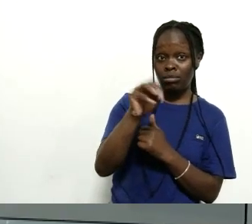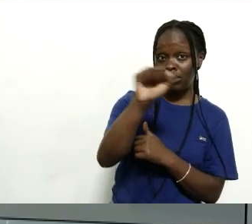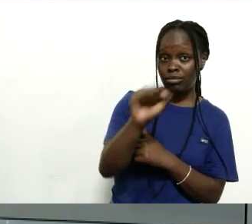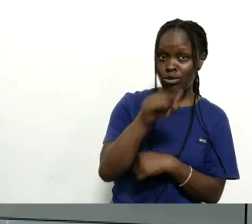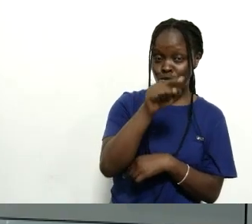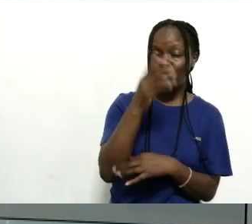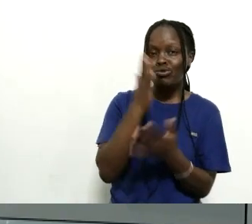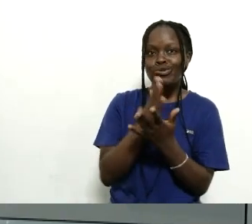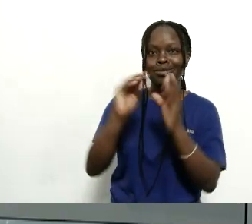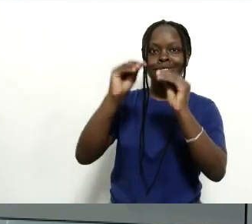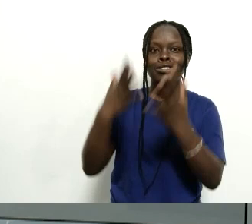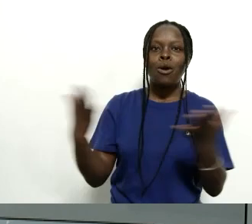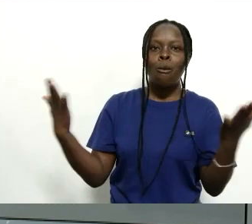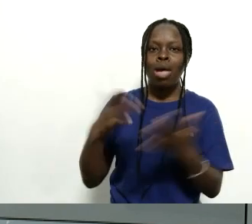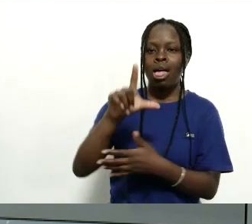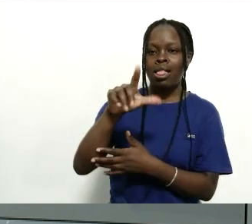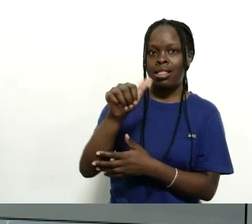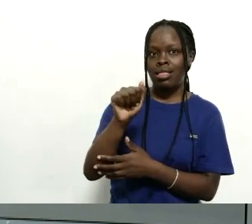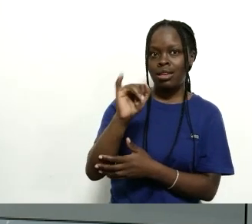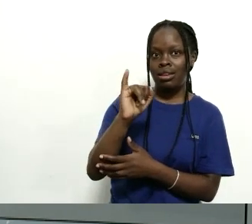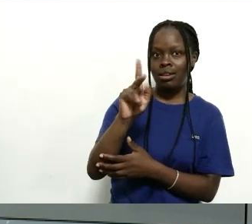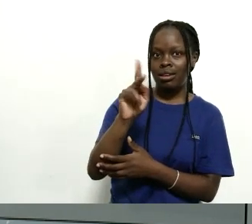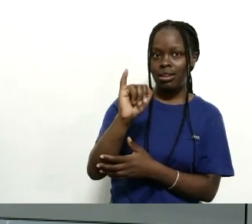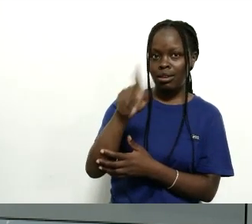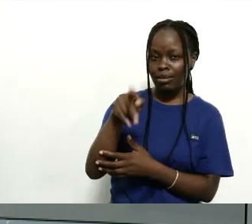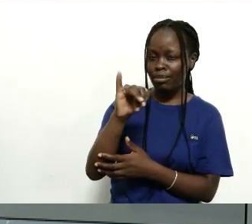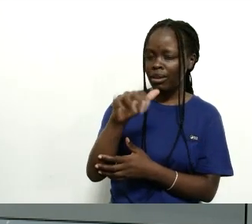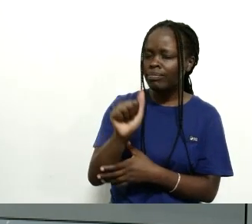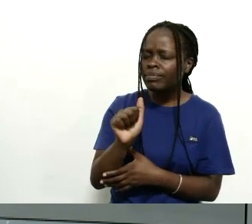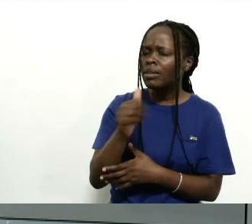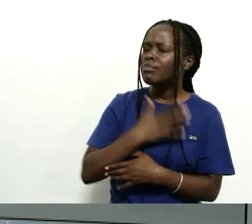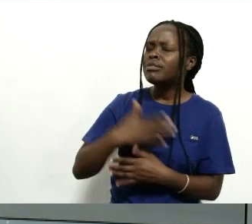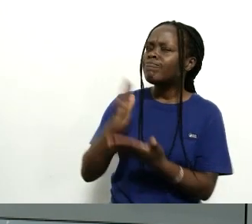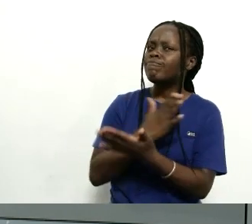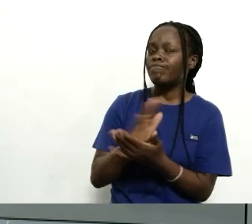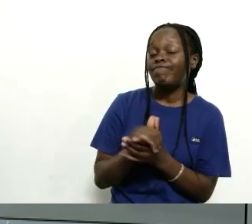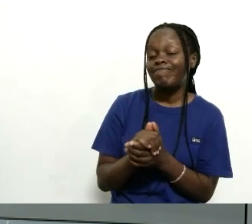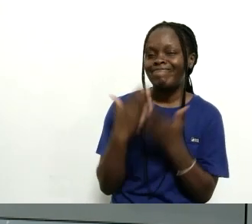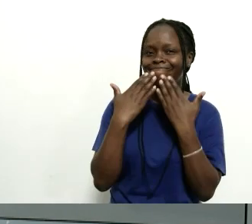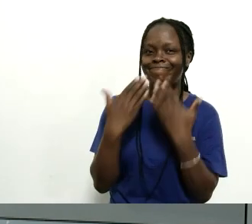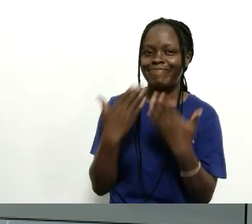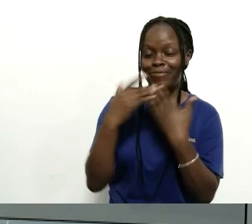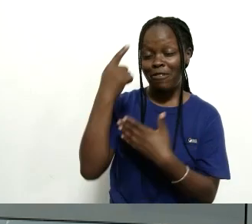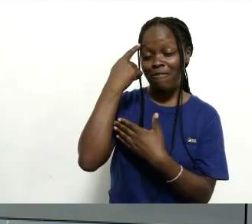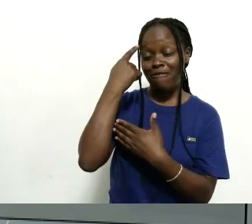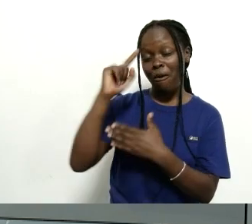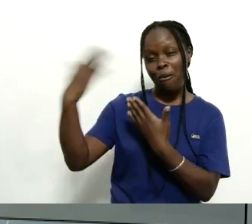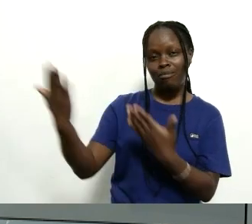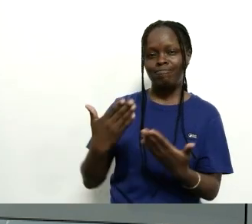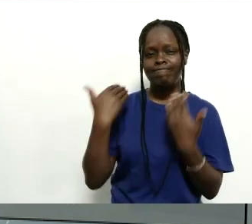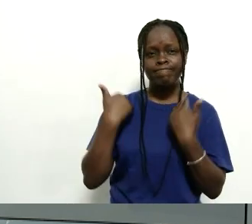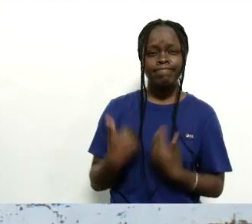especially coming from the teacher perspective of how hybrid learning is evolving in the country. Thank you, Moses, for hosting me in this